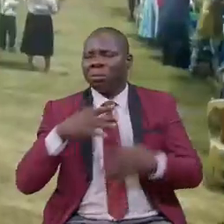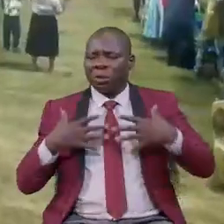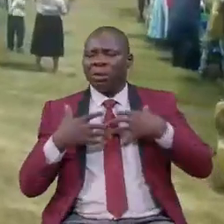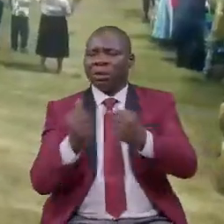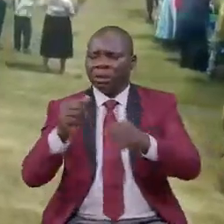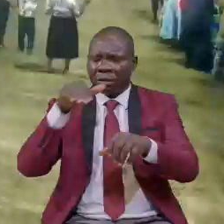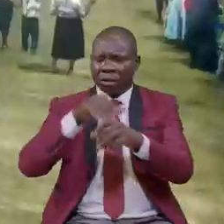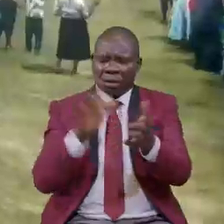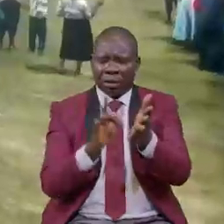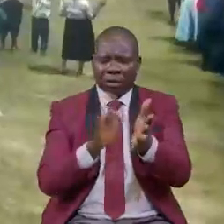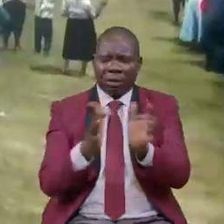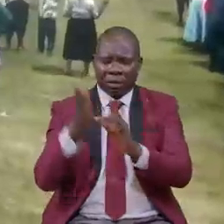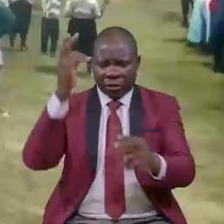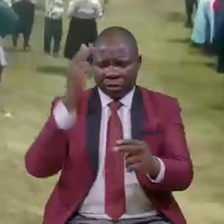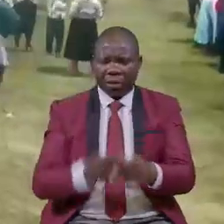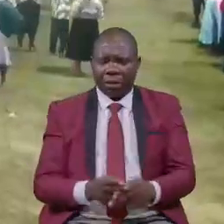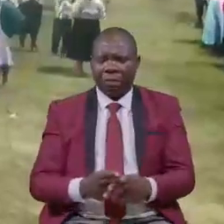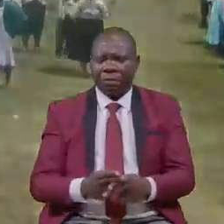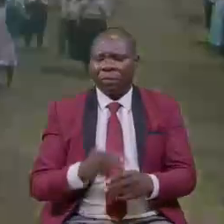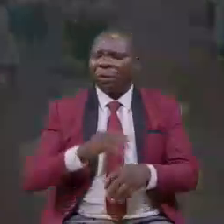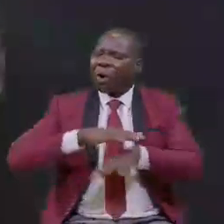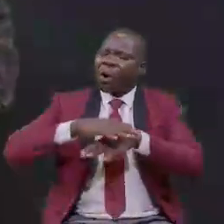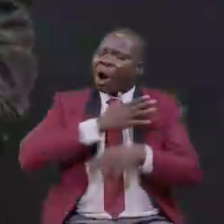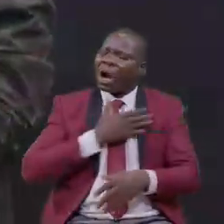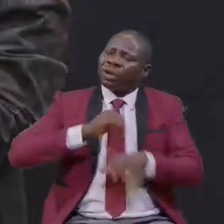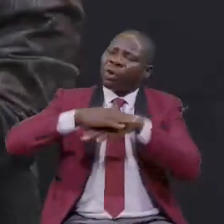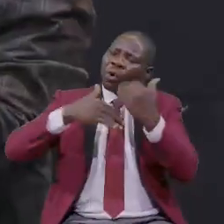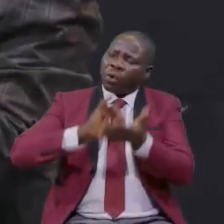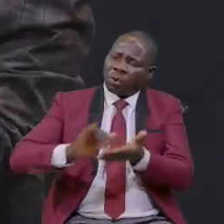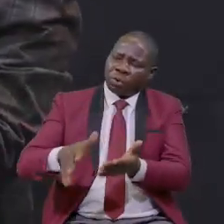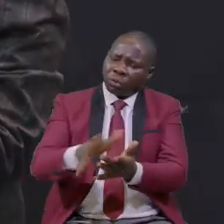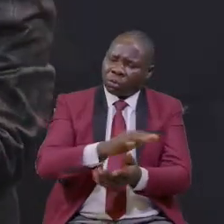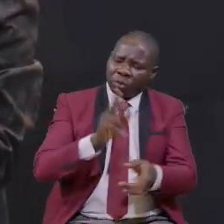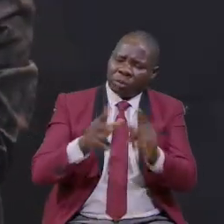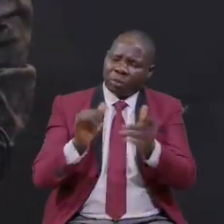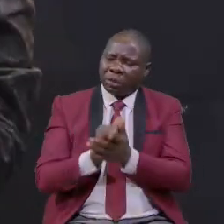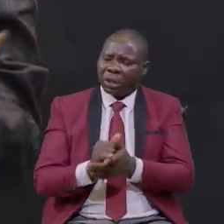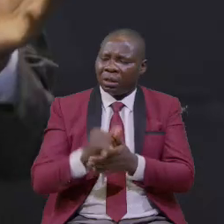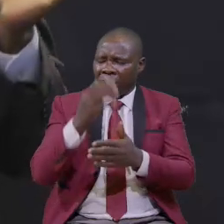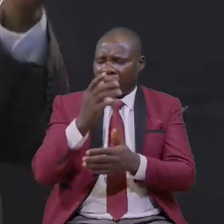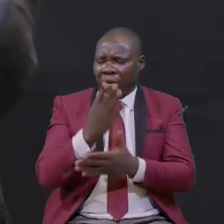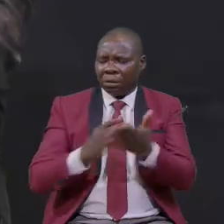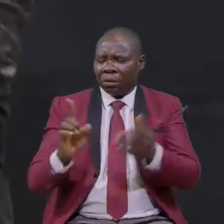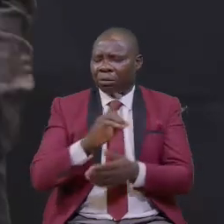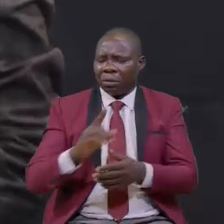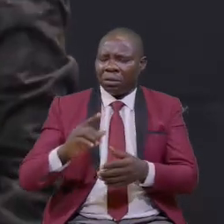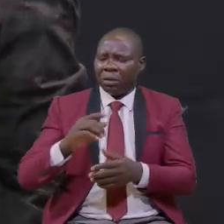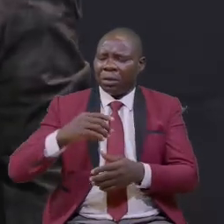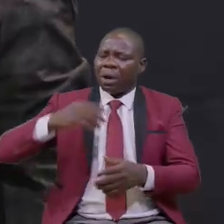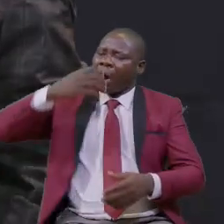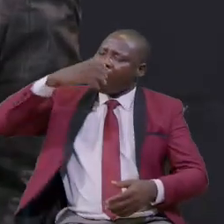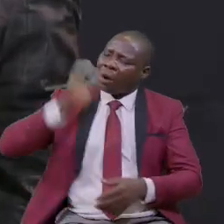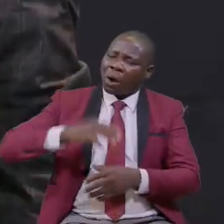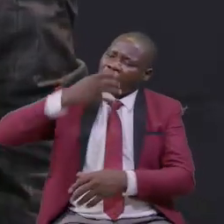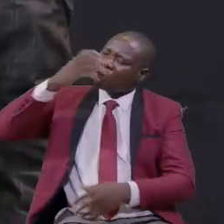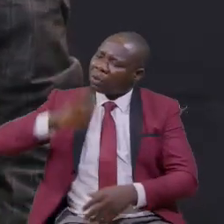name. And all those people that somebody rained curses on you and sent chaff and